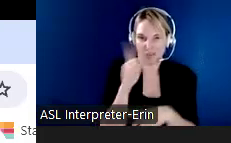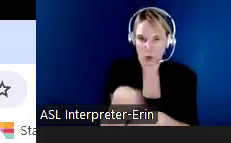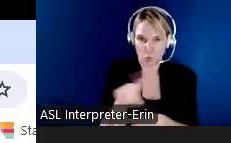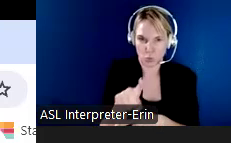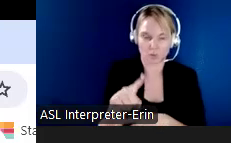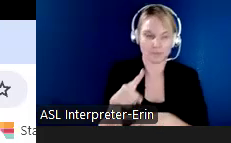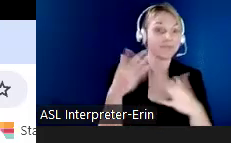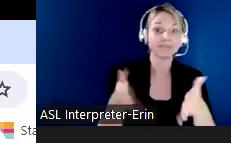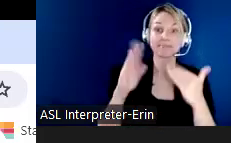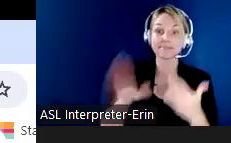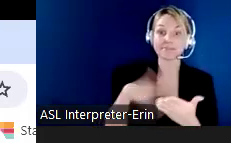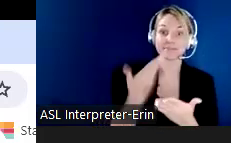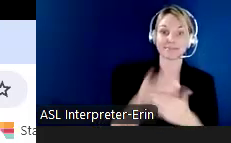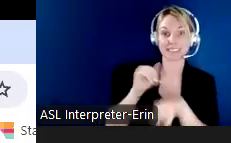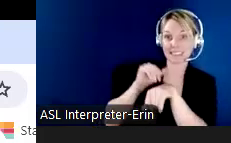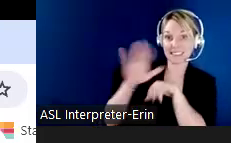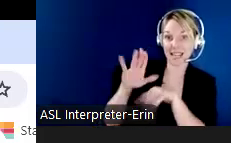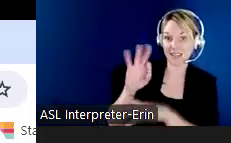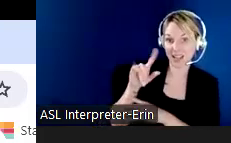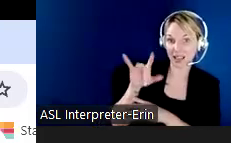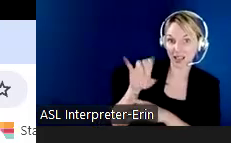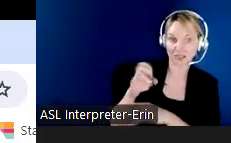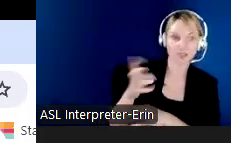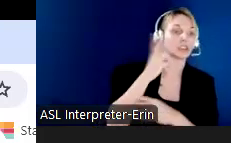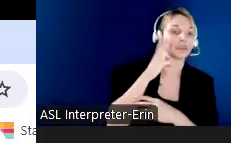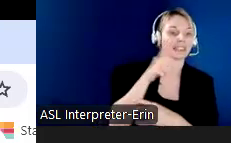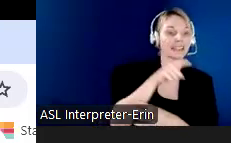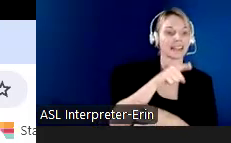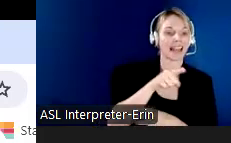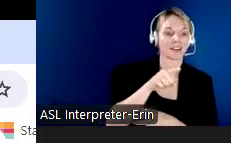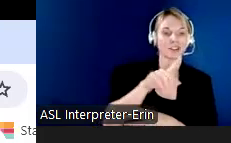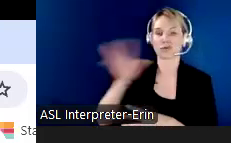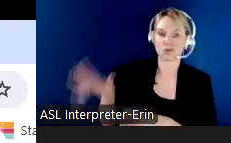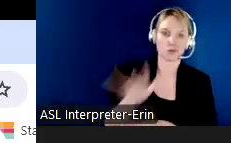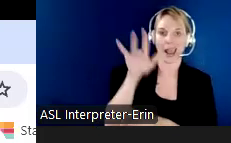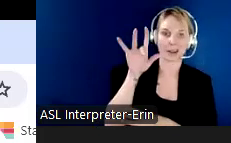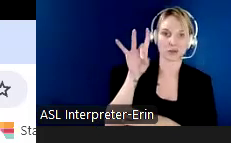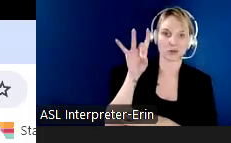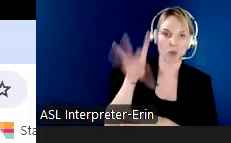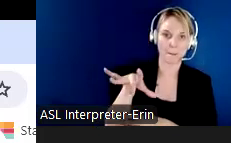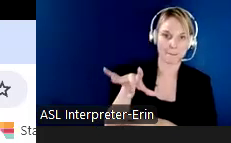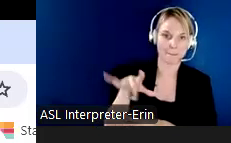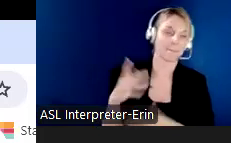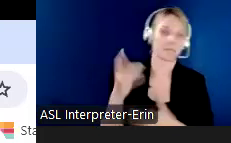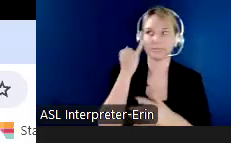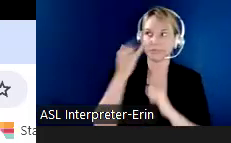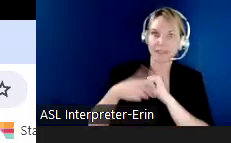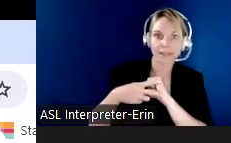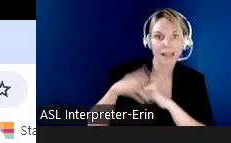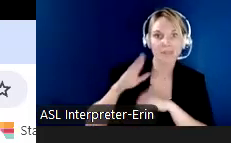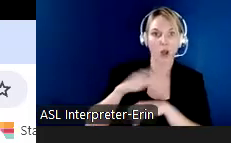file, you will see the drag and drop. So you can just take any file on it saved on your desktop or in a folder, drag it